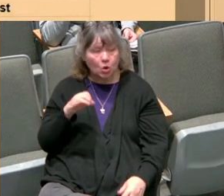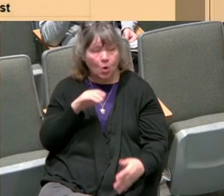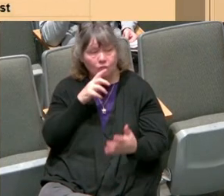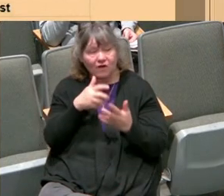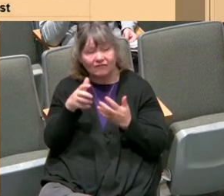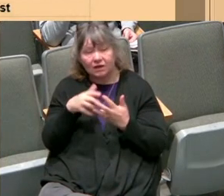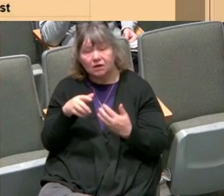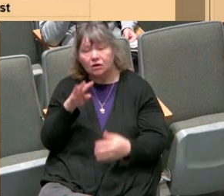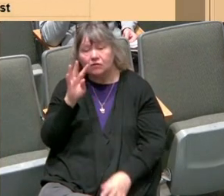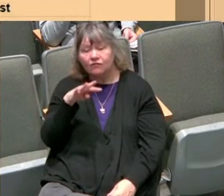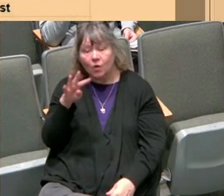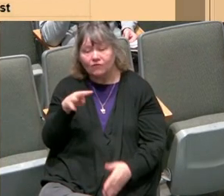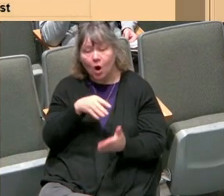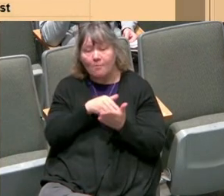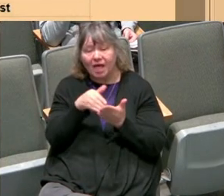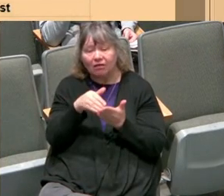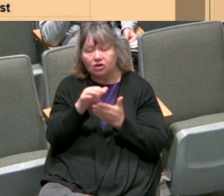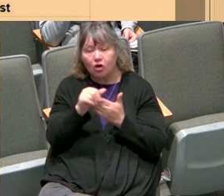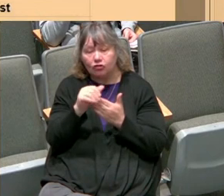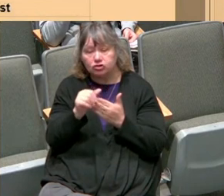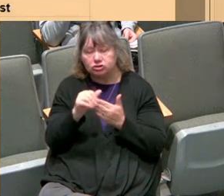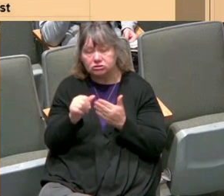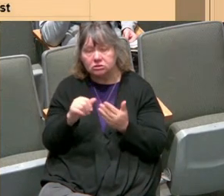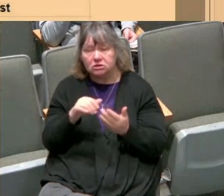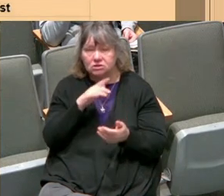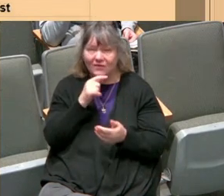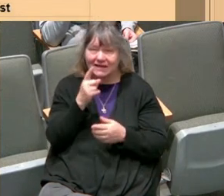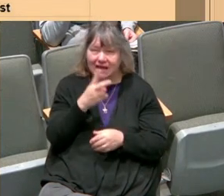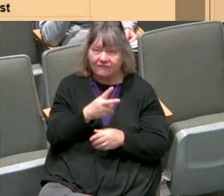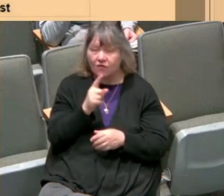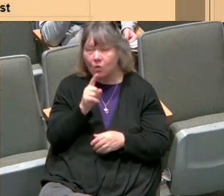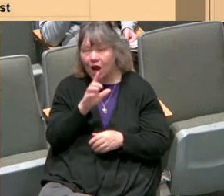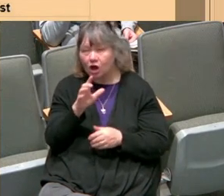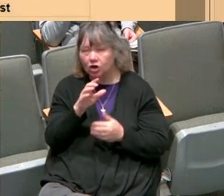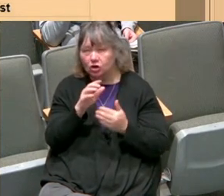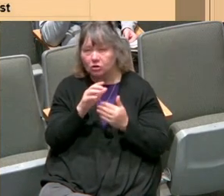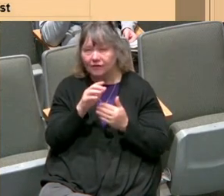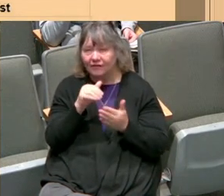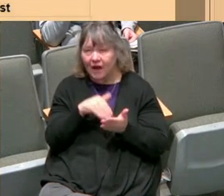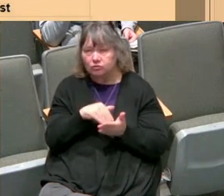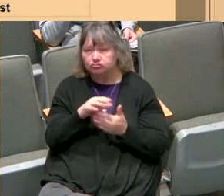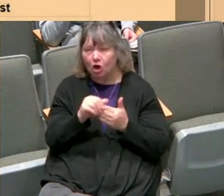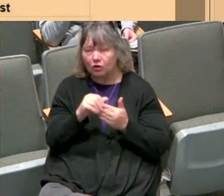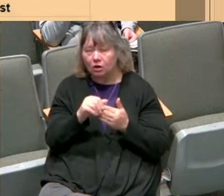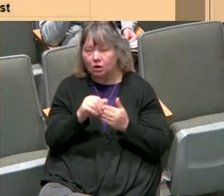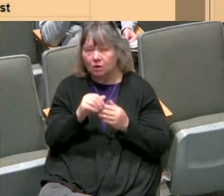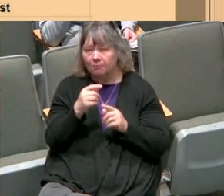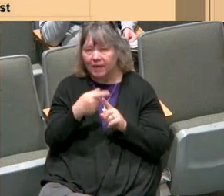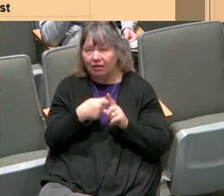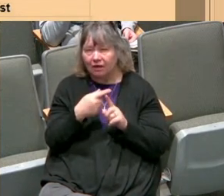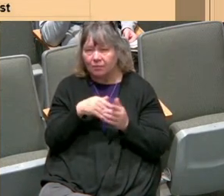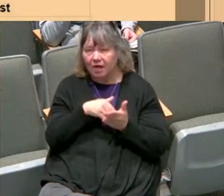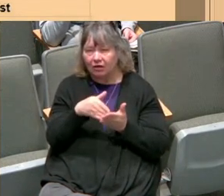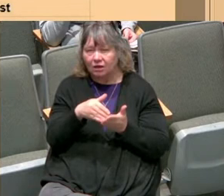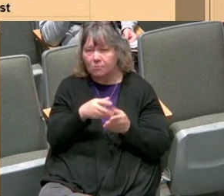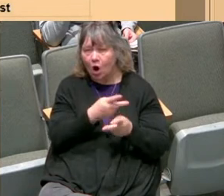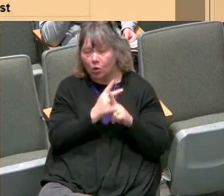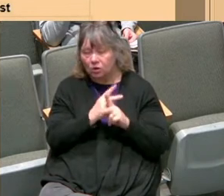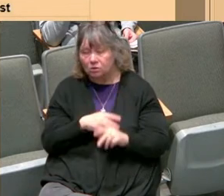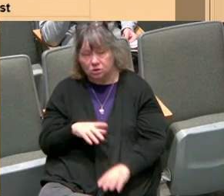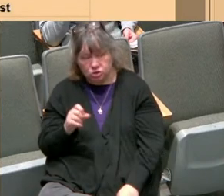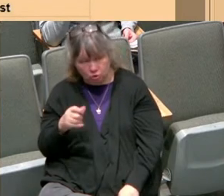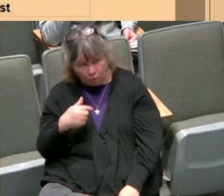would be about a 44 million dollars roughly half of a hundred million dollar borrowing so that's what it would cost every homeowner so